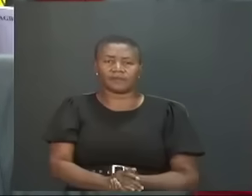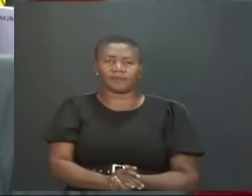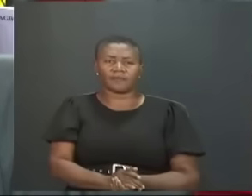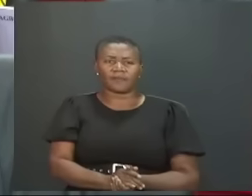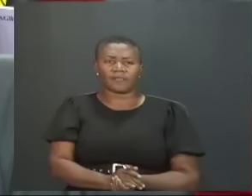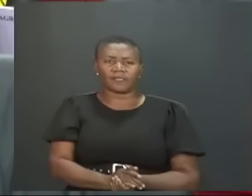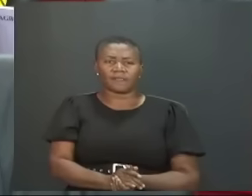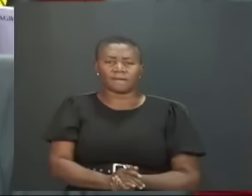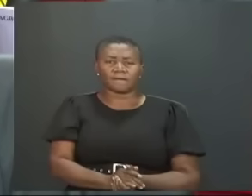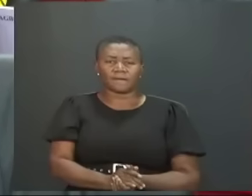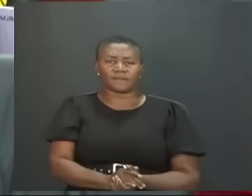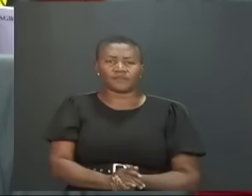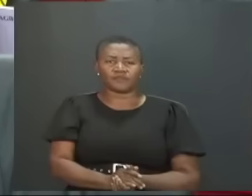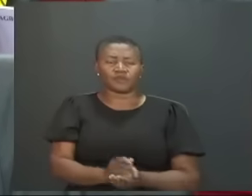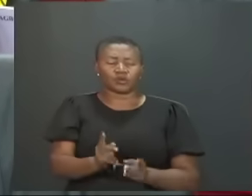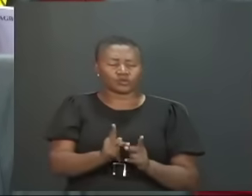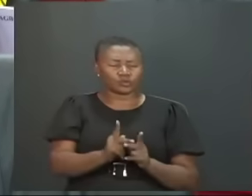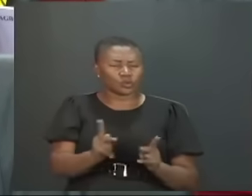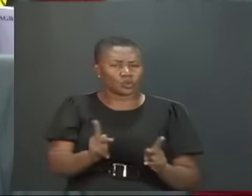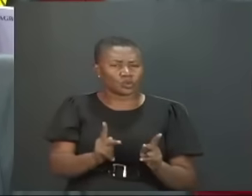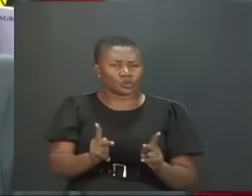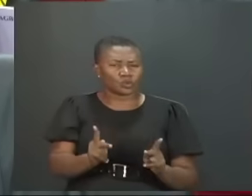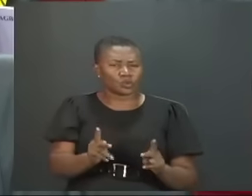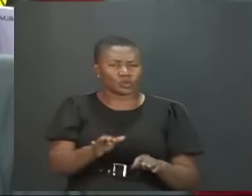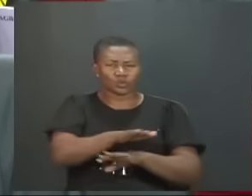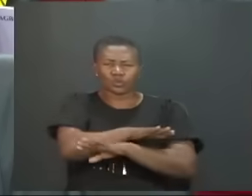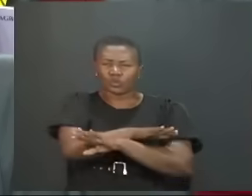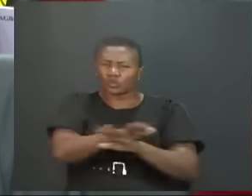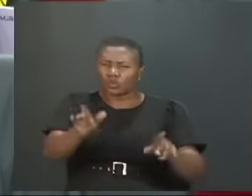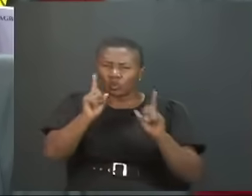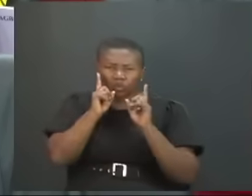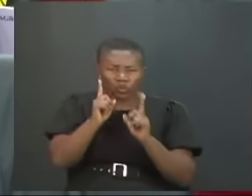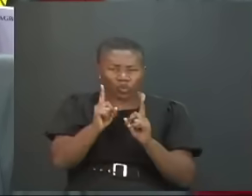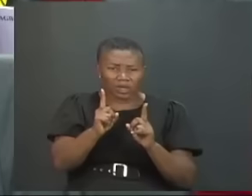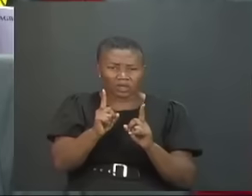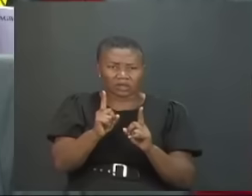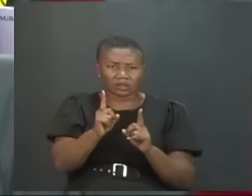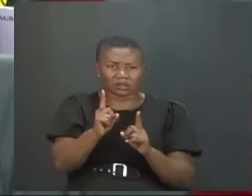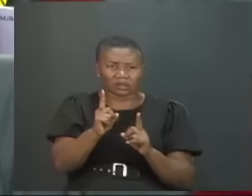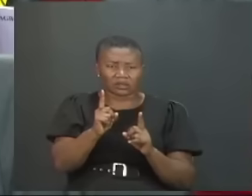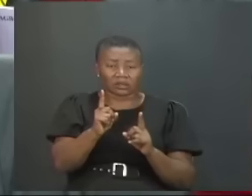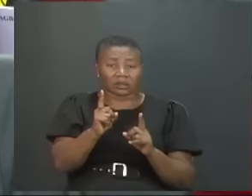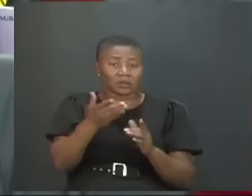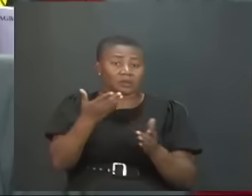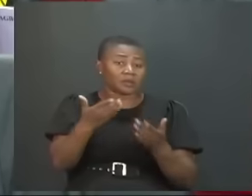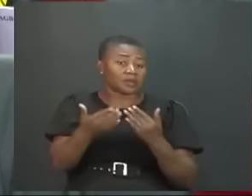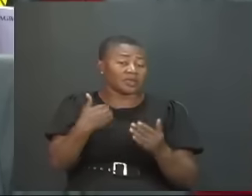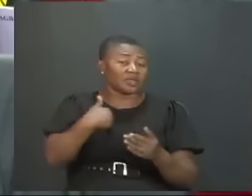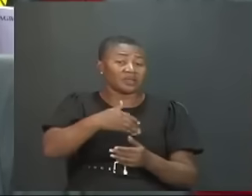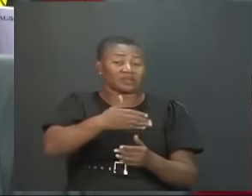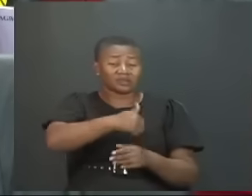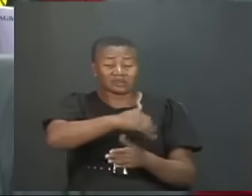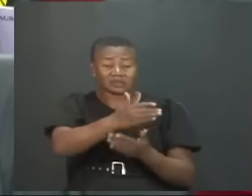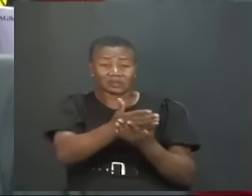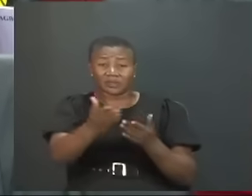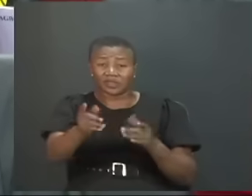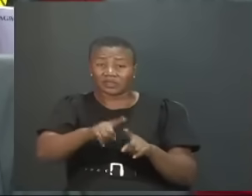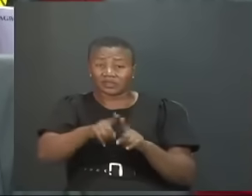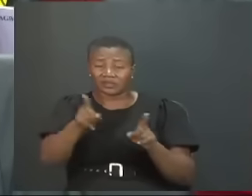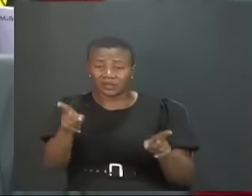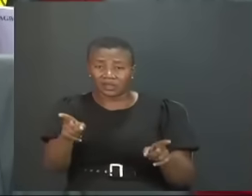So, no one, unless there's something earth-shattering, no one after the minority